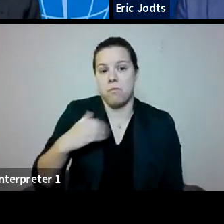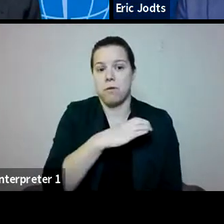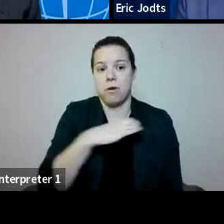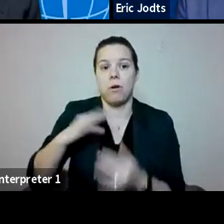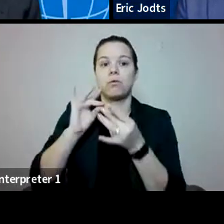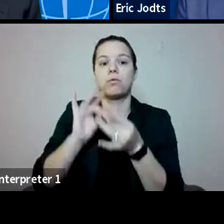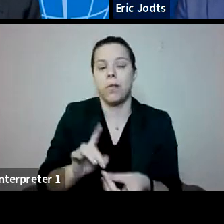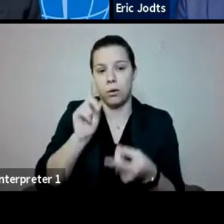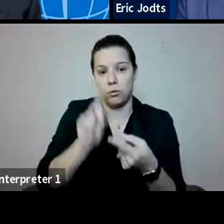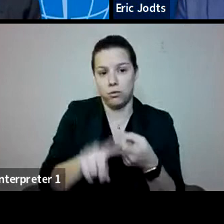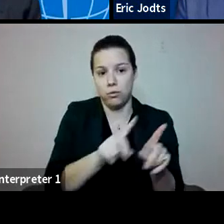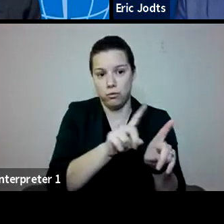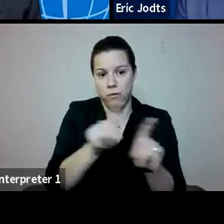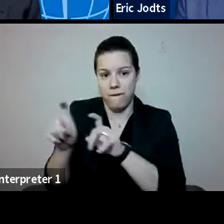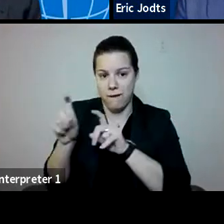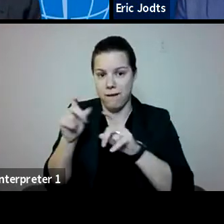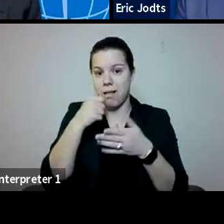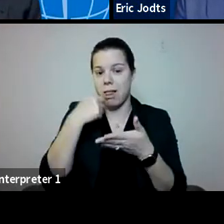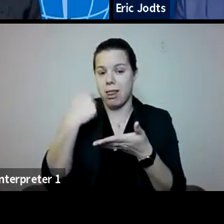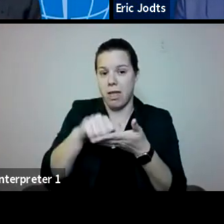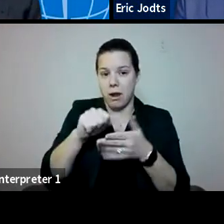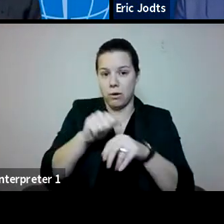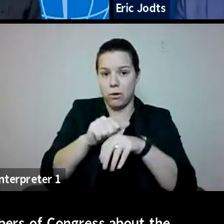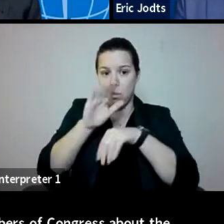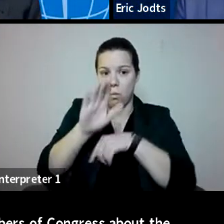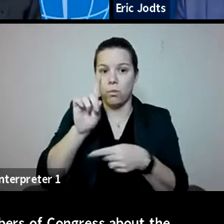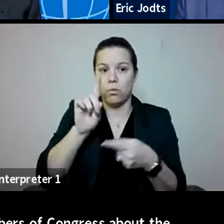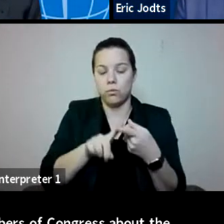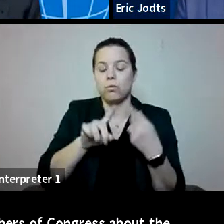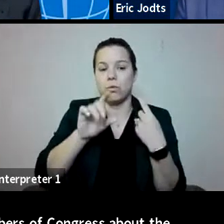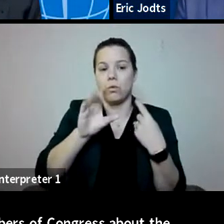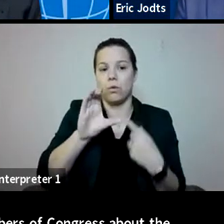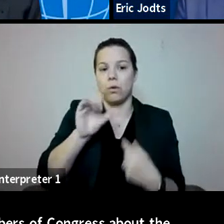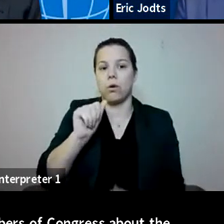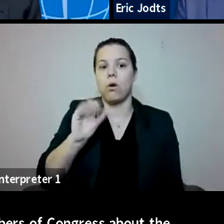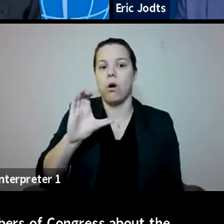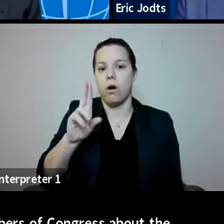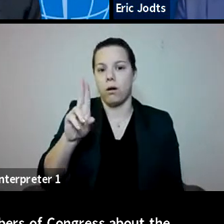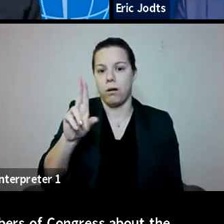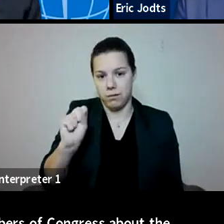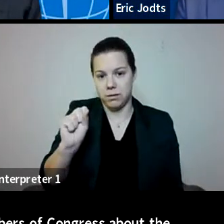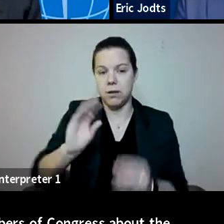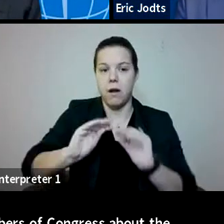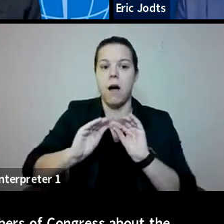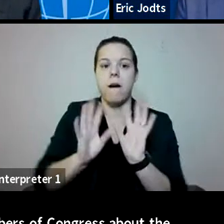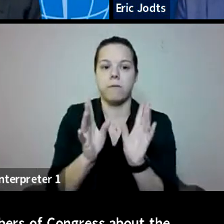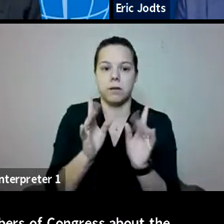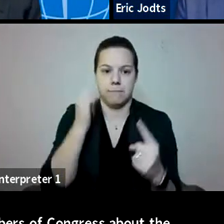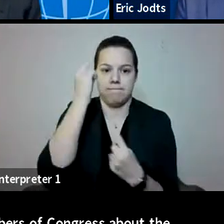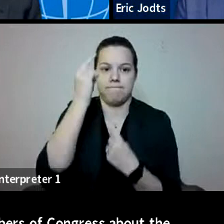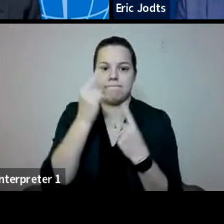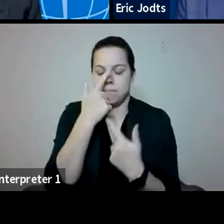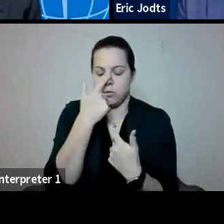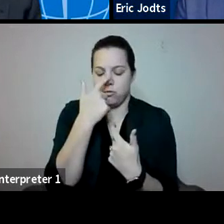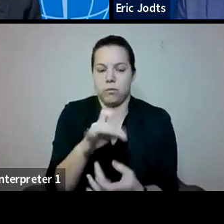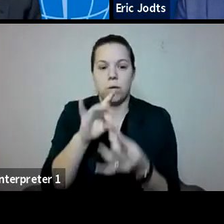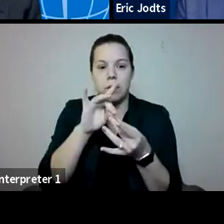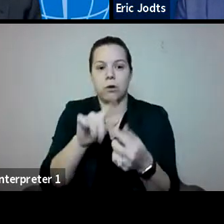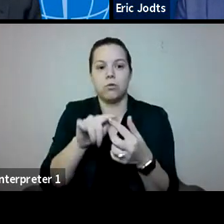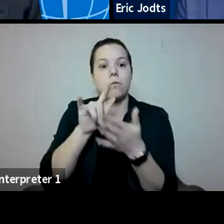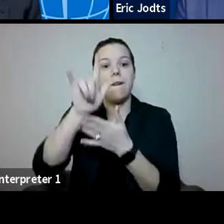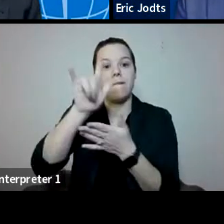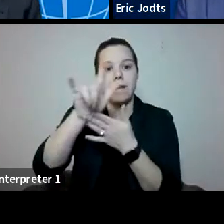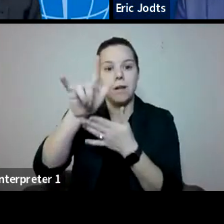survey. There was a letter that went to the Quiet Skies Caucus, and there's obviously considerable interest in aviation